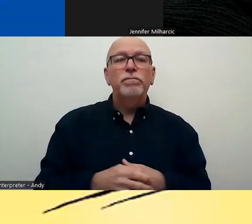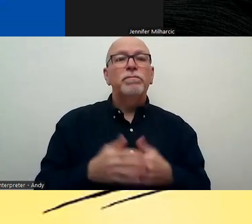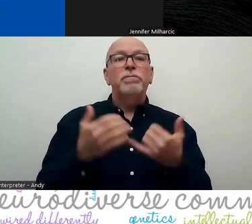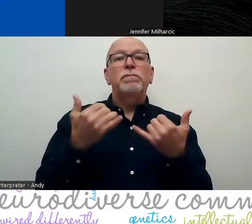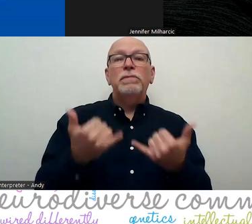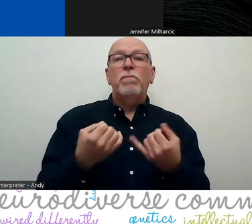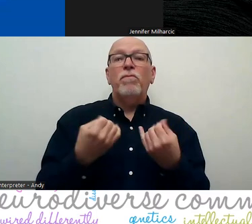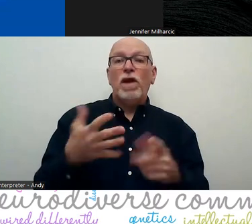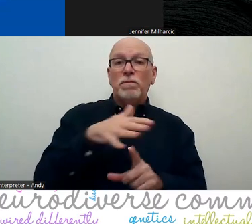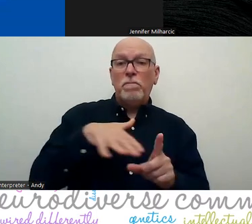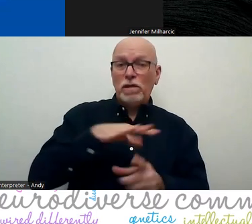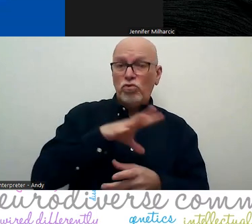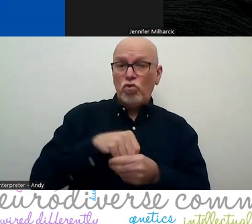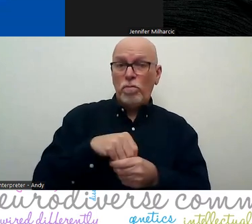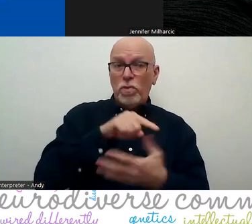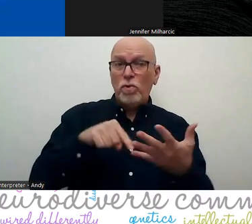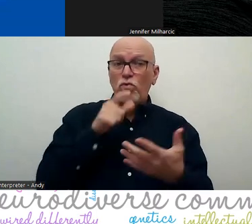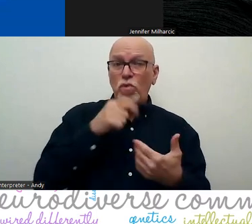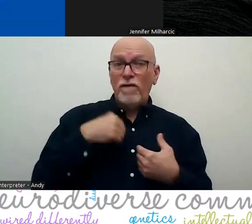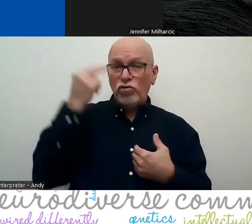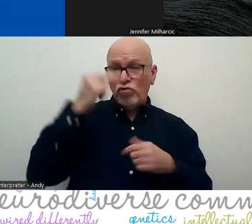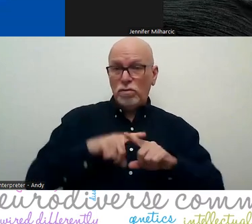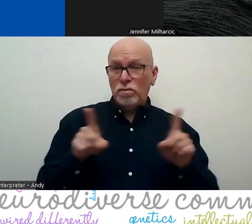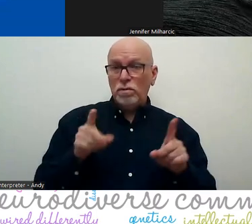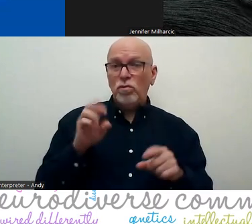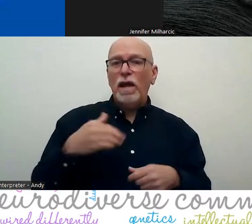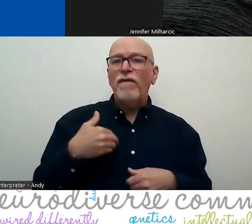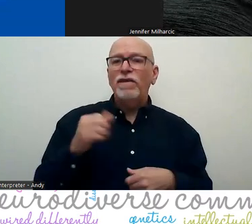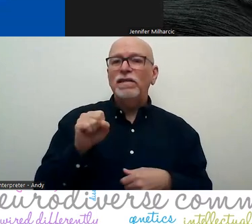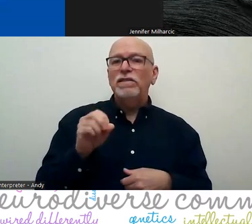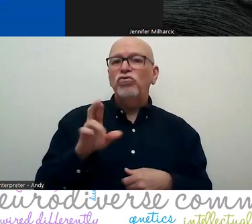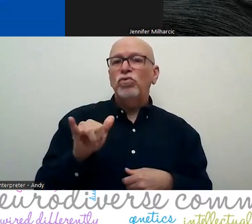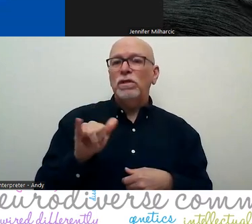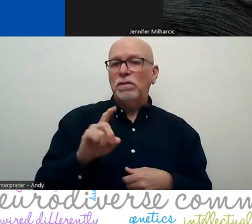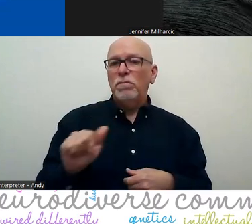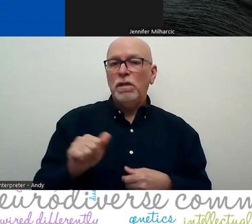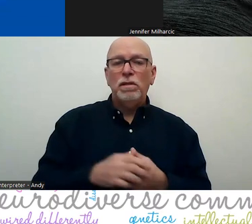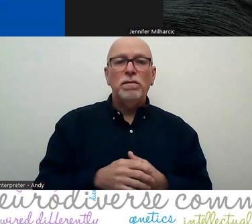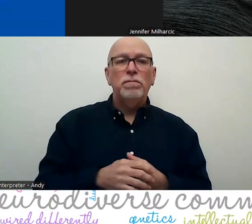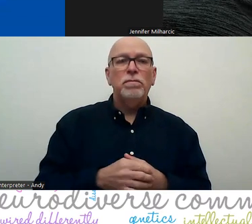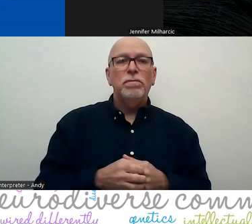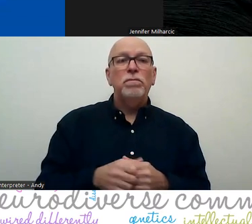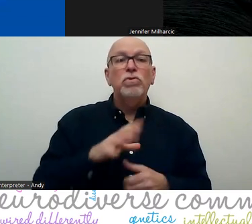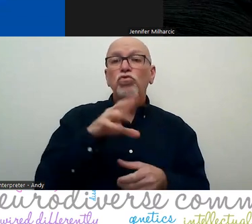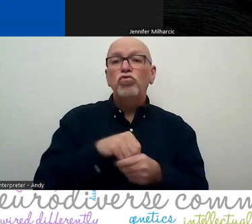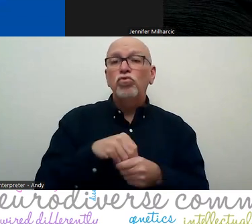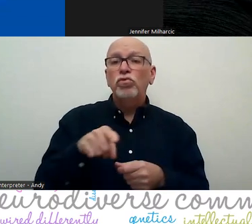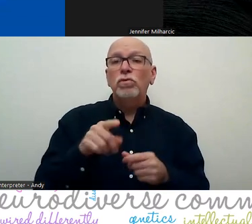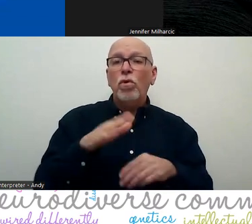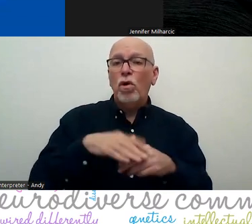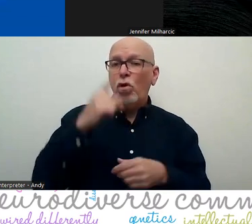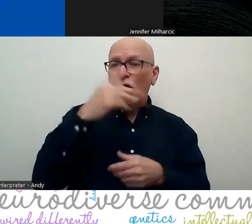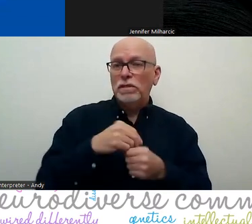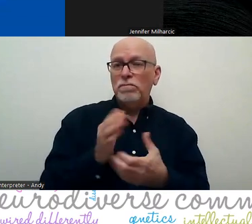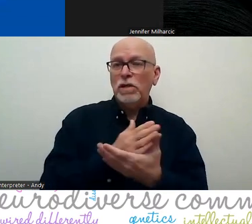spaces that incorporate those who are neurodivergent or have sensory disabilities this includes those on the autism